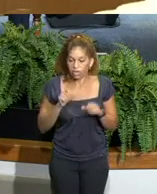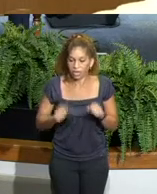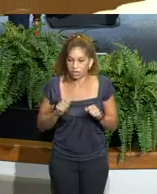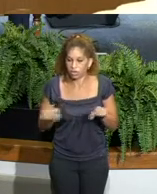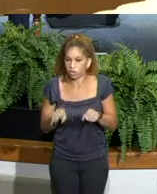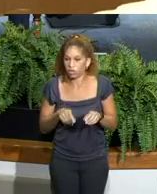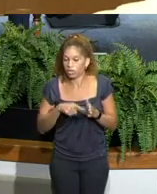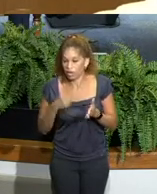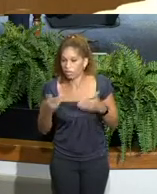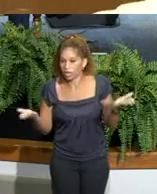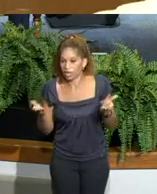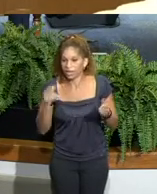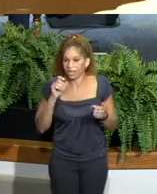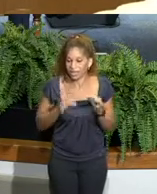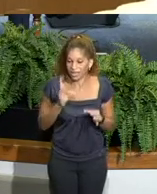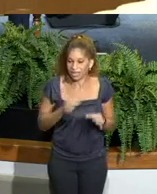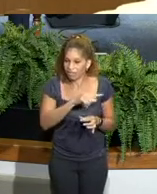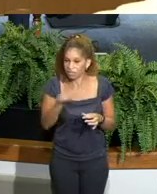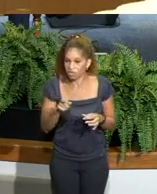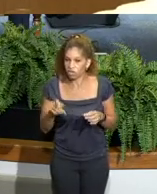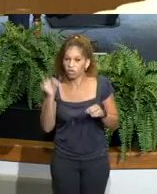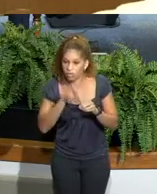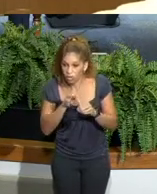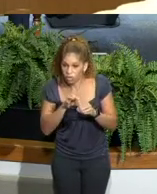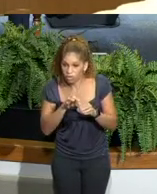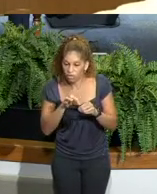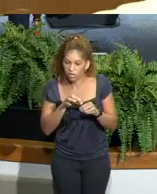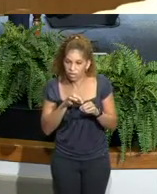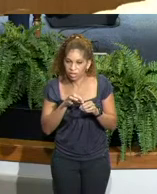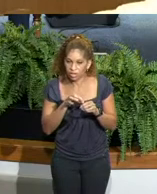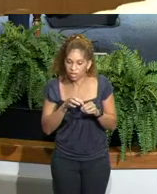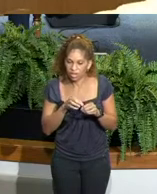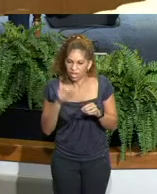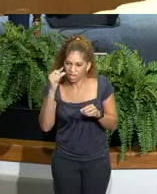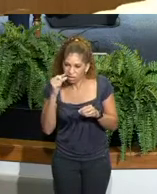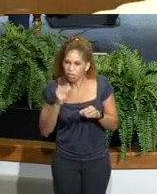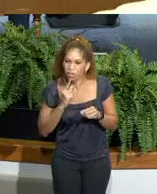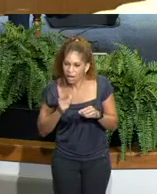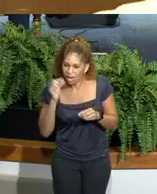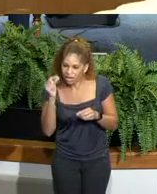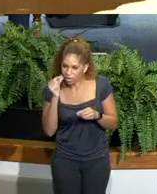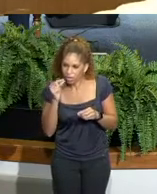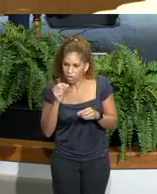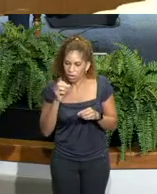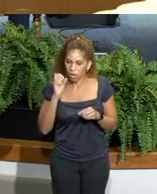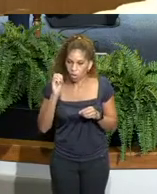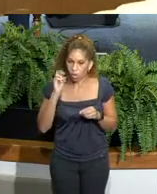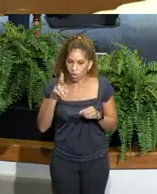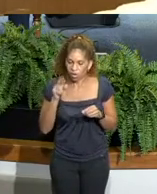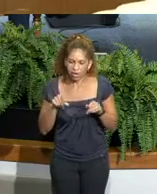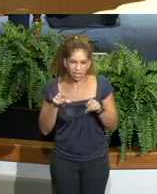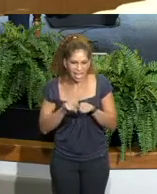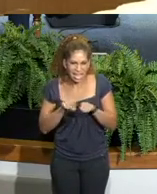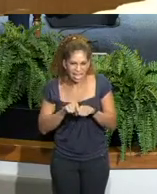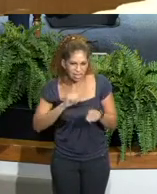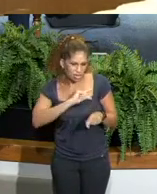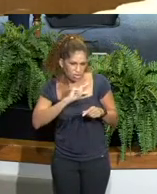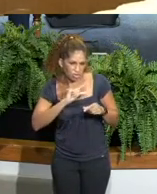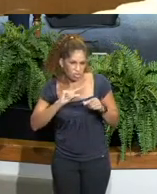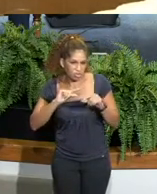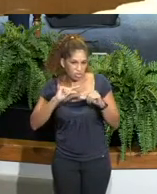something if you'll just take a vote, either inch by inch or as a group. You don't have to stay